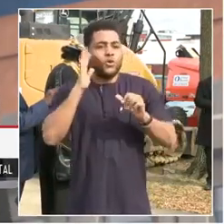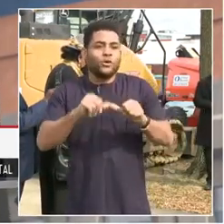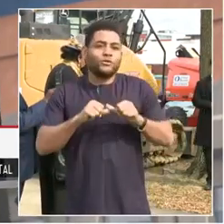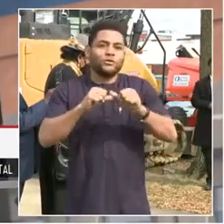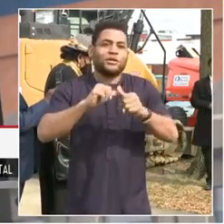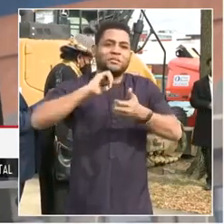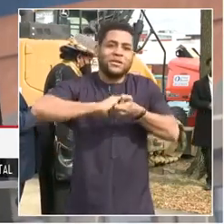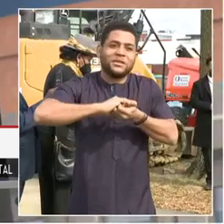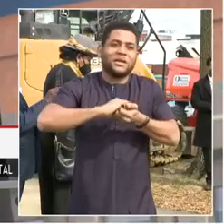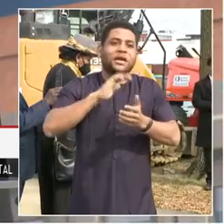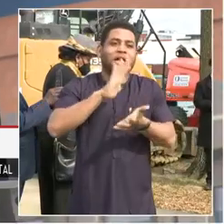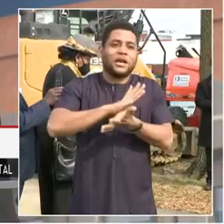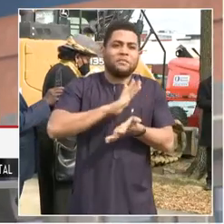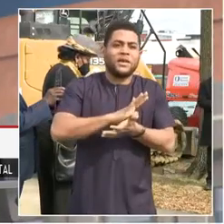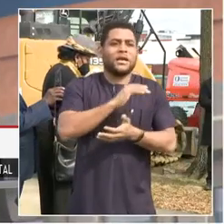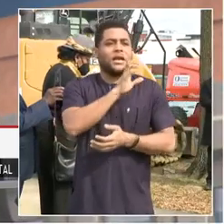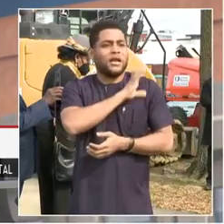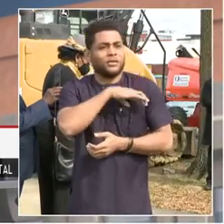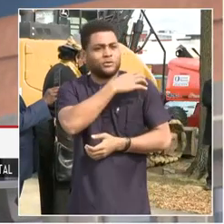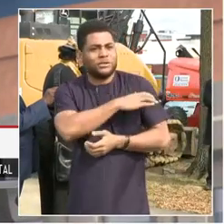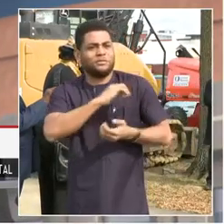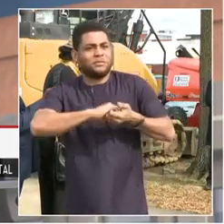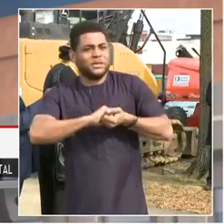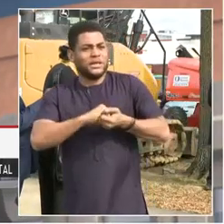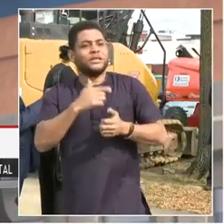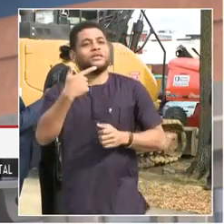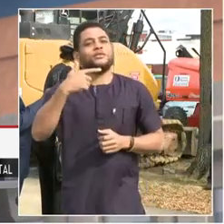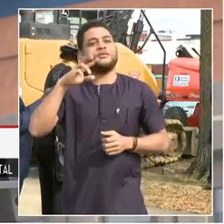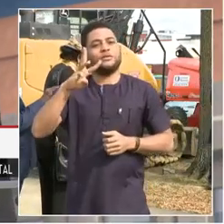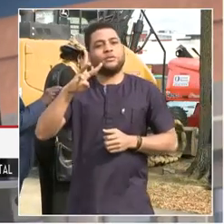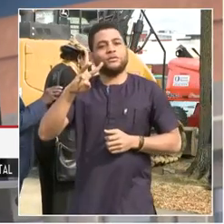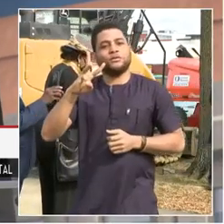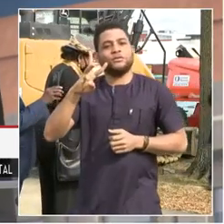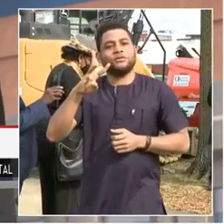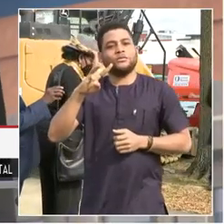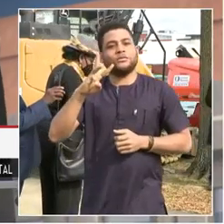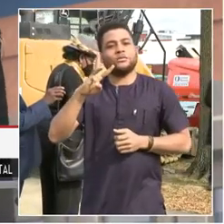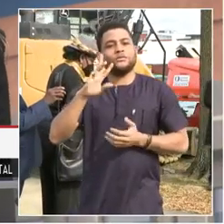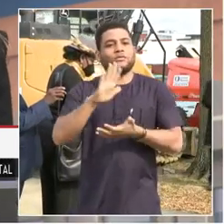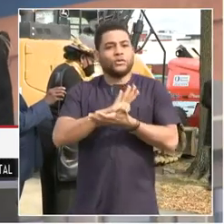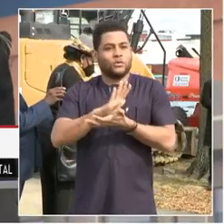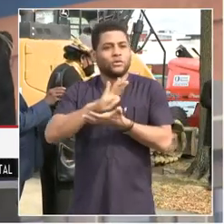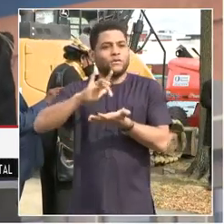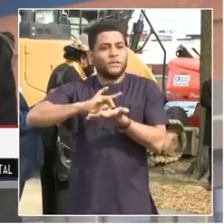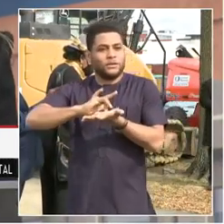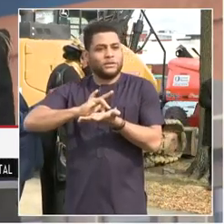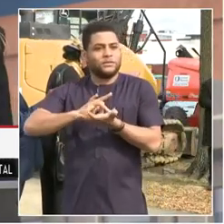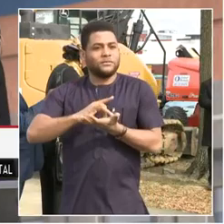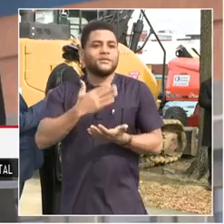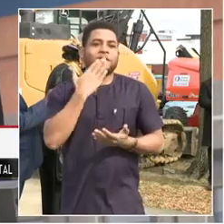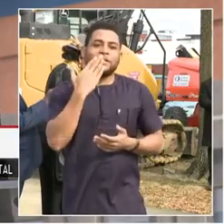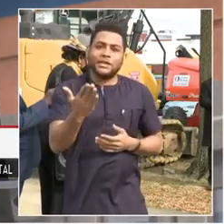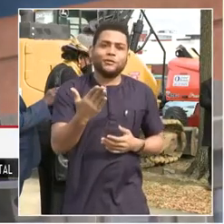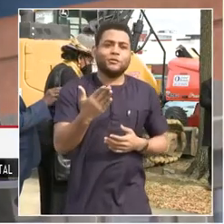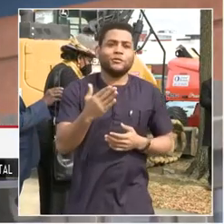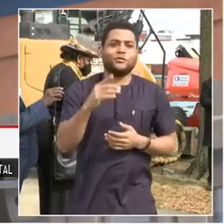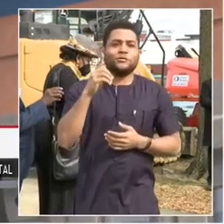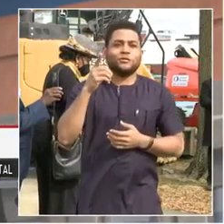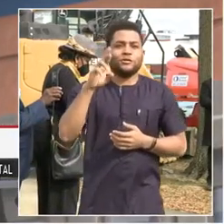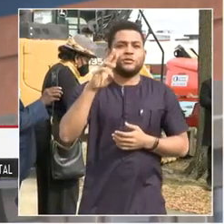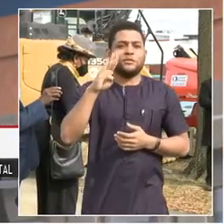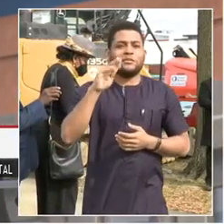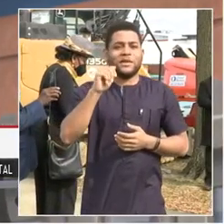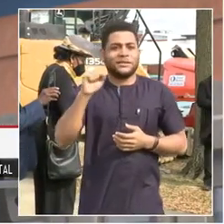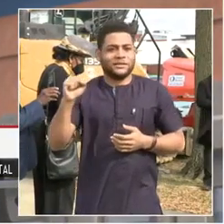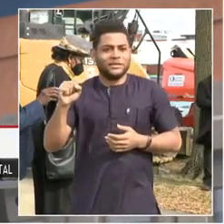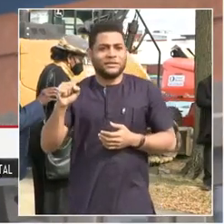clinical partners, the GW School of Medicine and Health Sciences, thank you, Dean Bass, and the GW Medical Faculty Associates, and